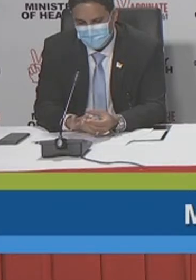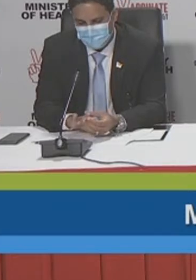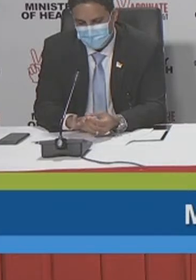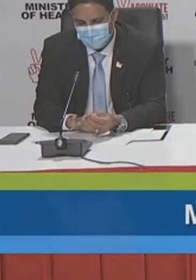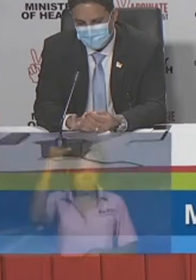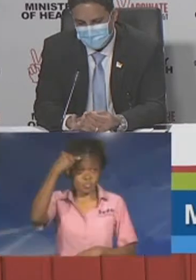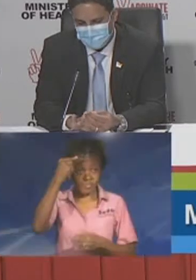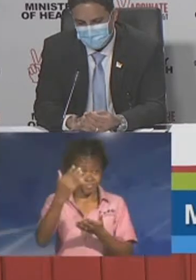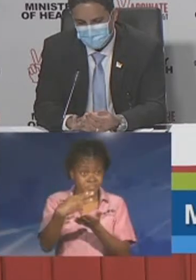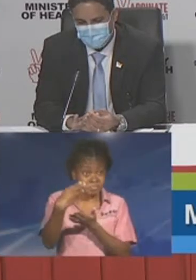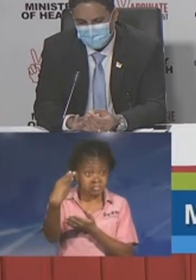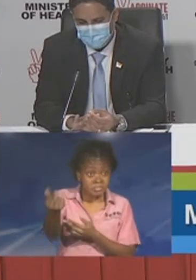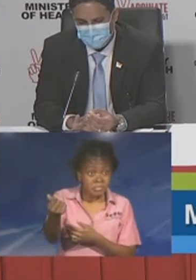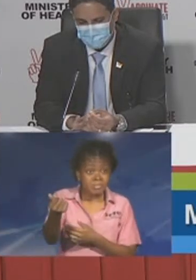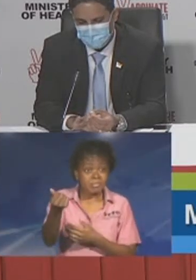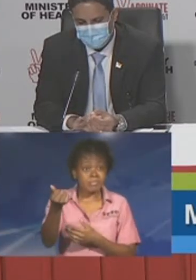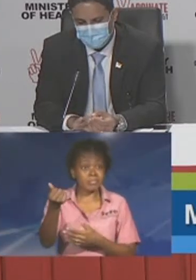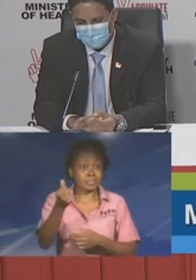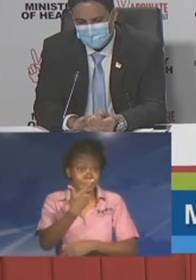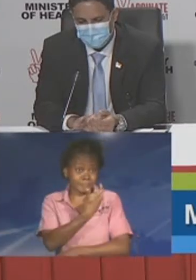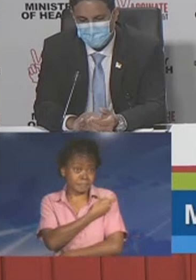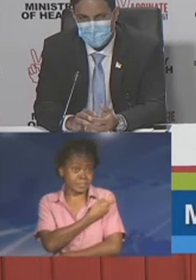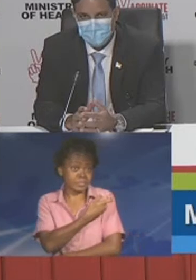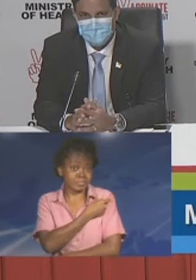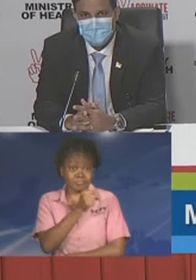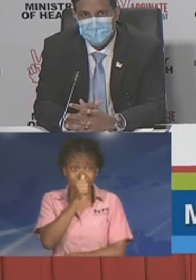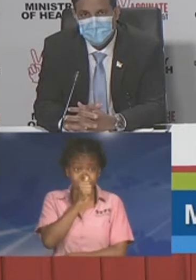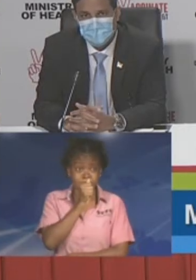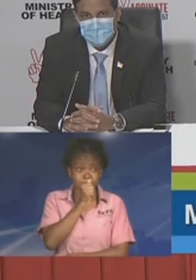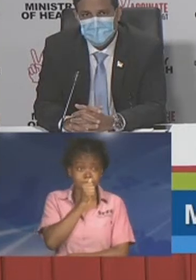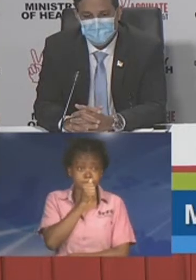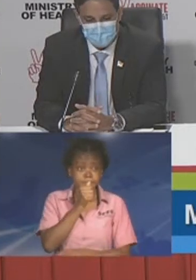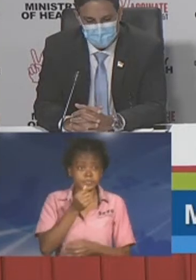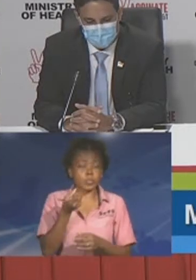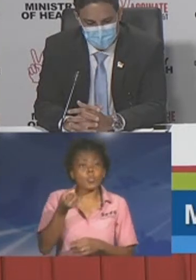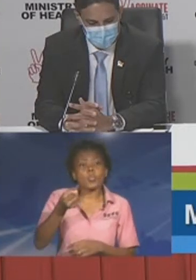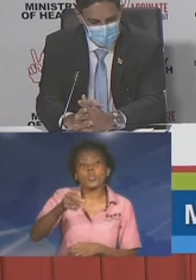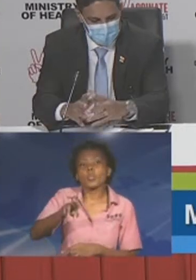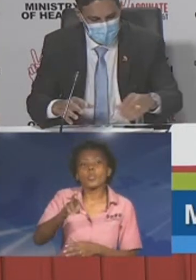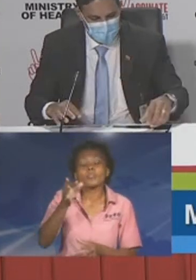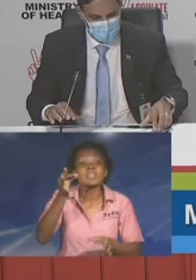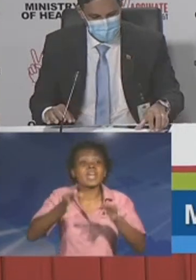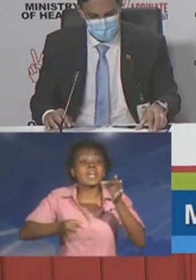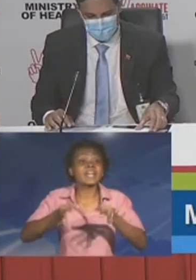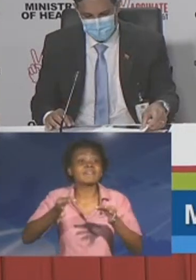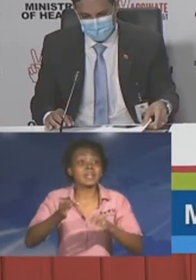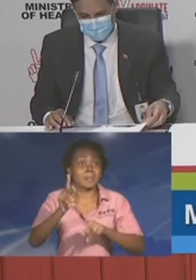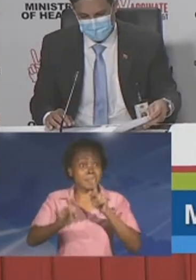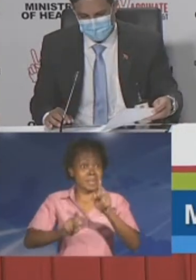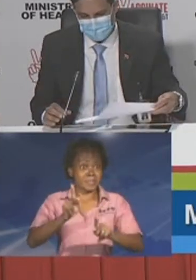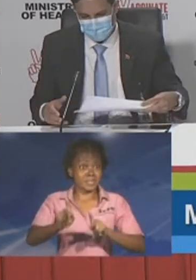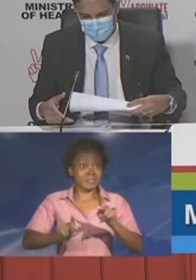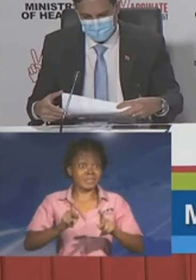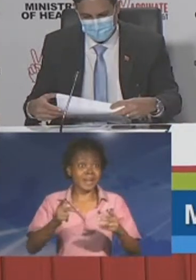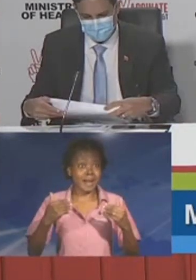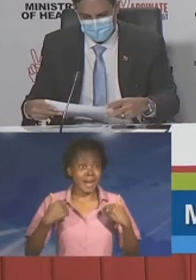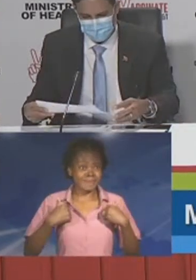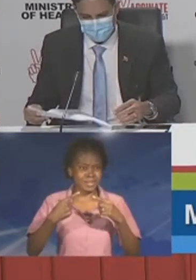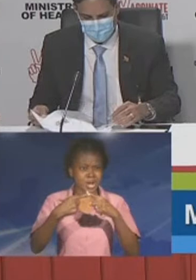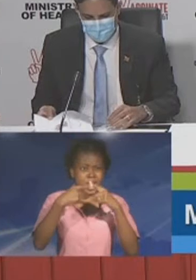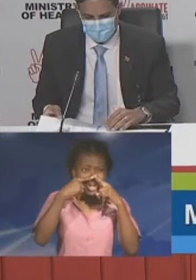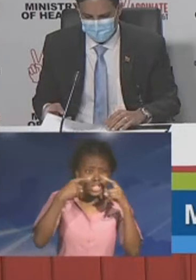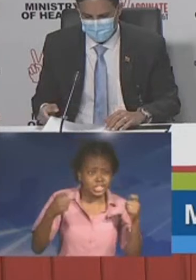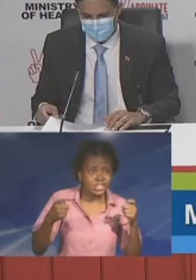vaccines privately? And also, by chance, the few persons who would have had adverse reactions, could we have any